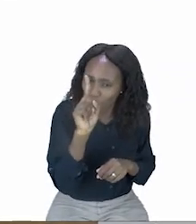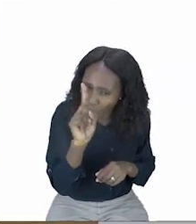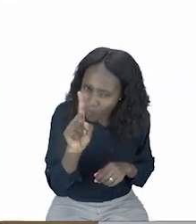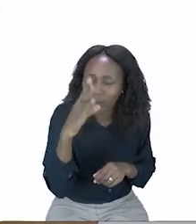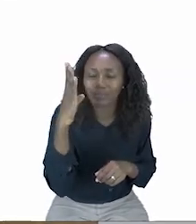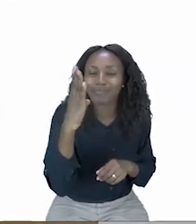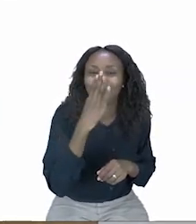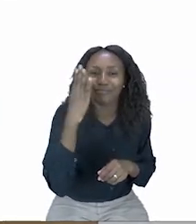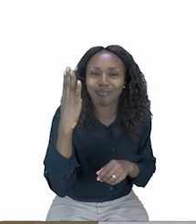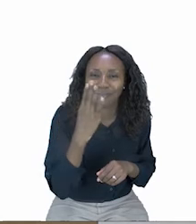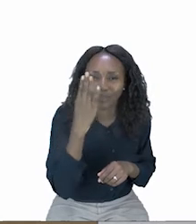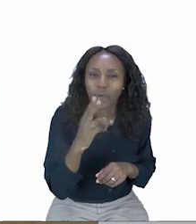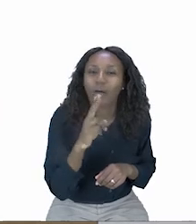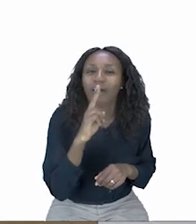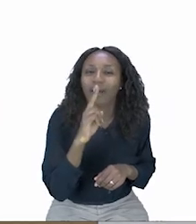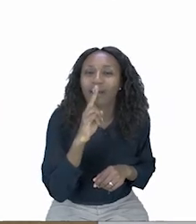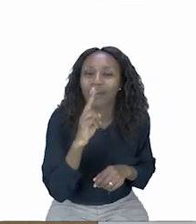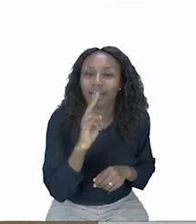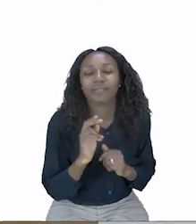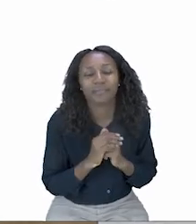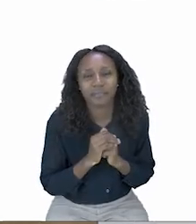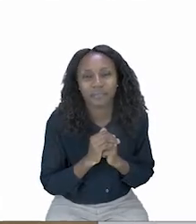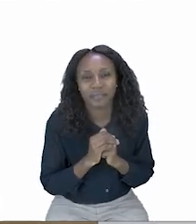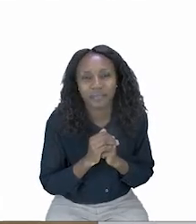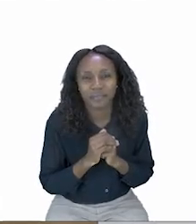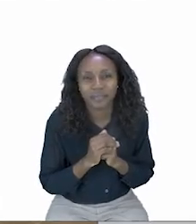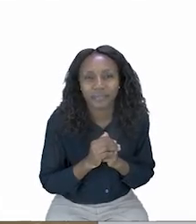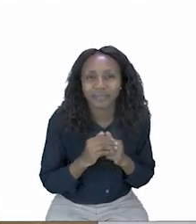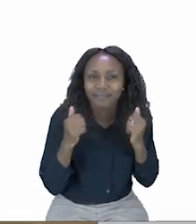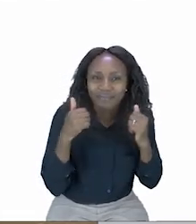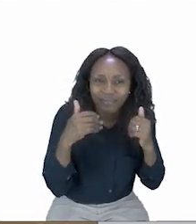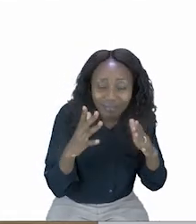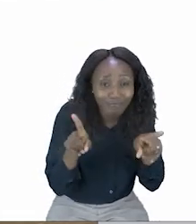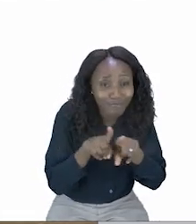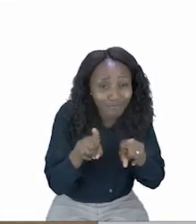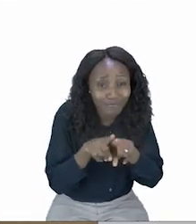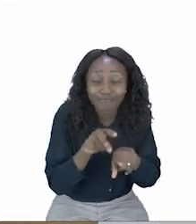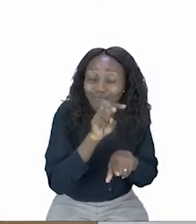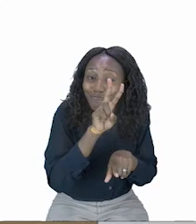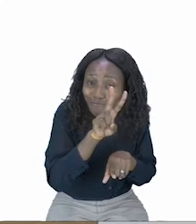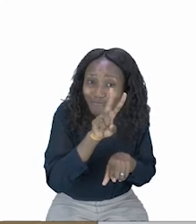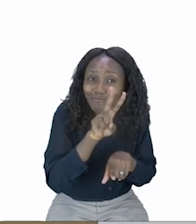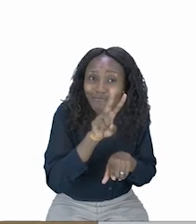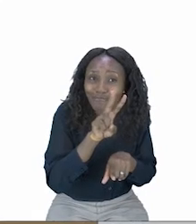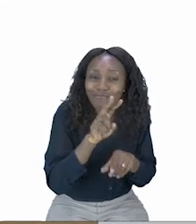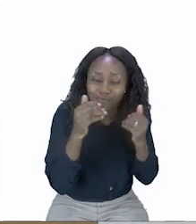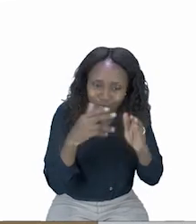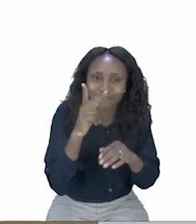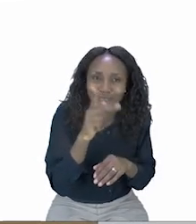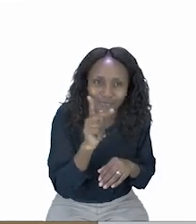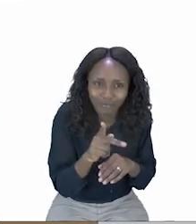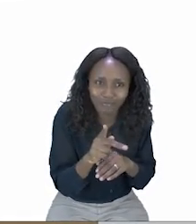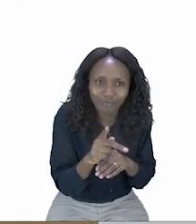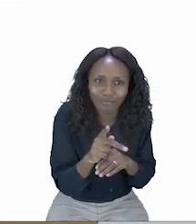have our answer counter. So we are going to start just like how we started with twos. We're going to start from the beginning, which